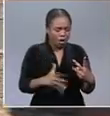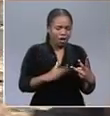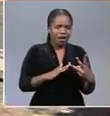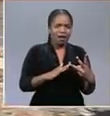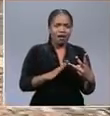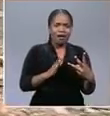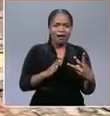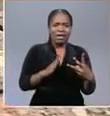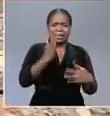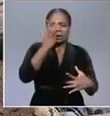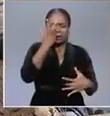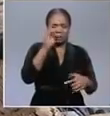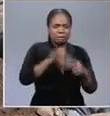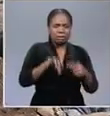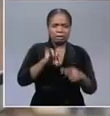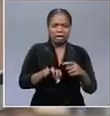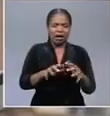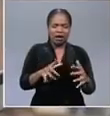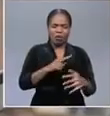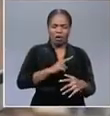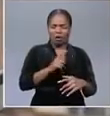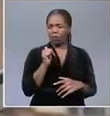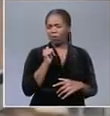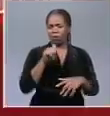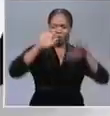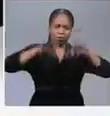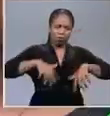Durban tries to pick up the pieces after a devastating week.